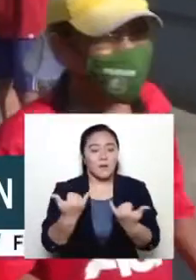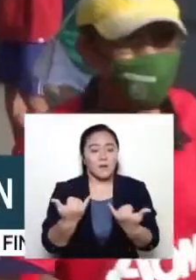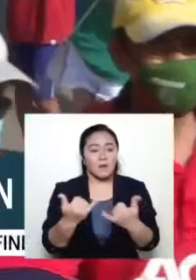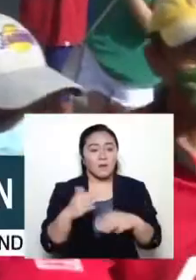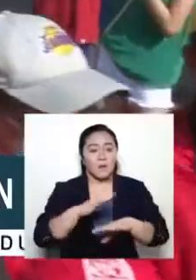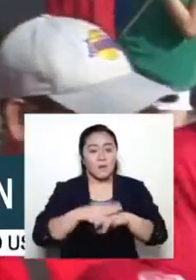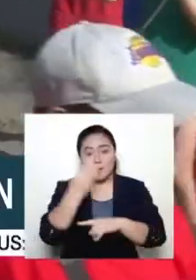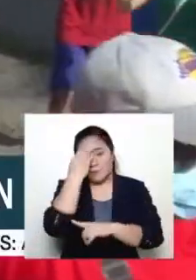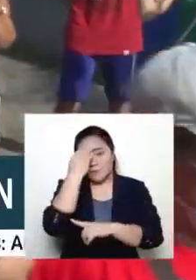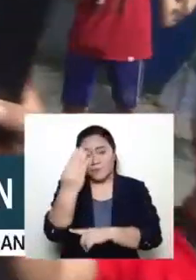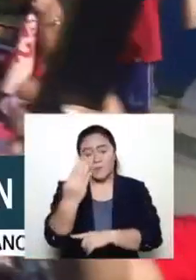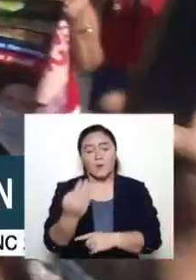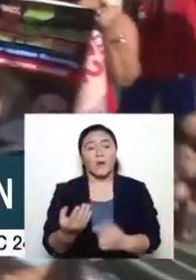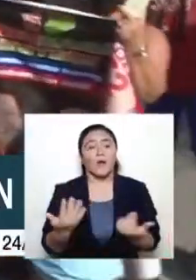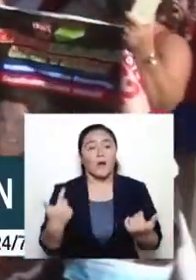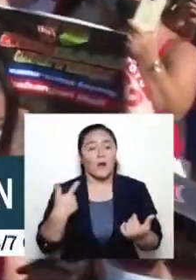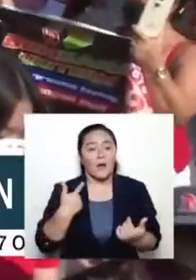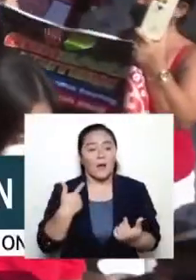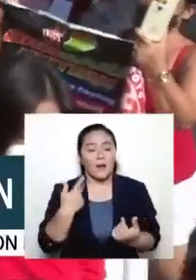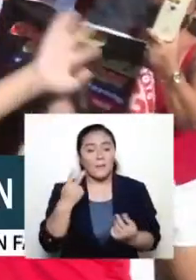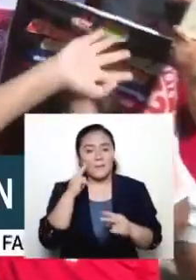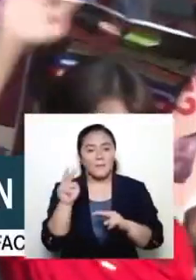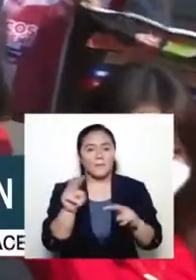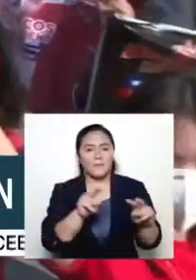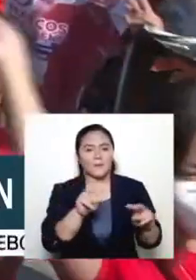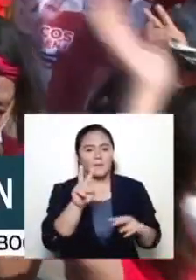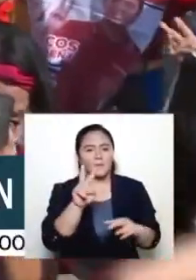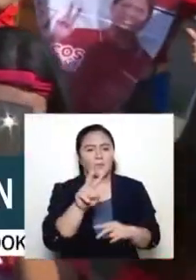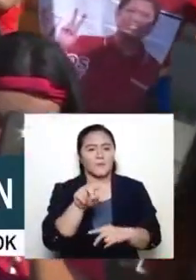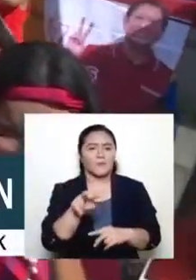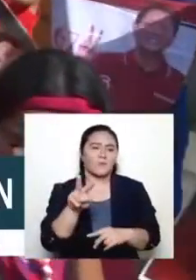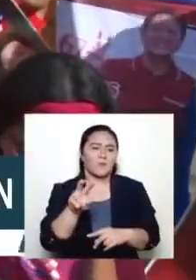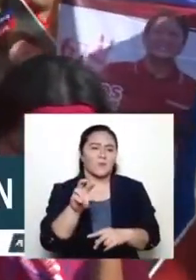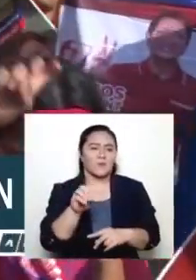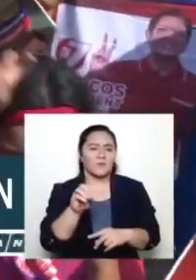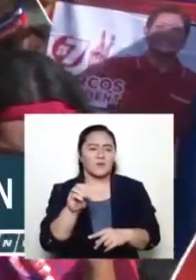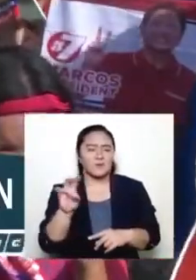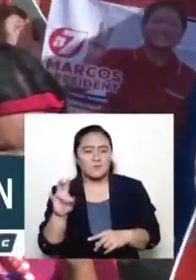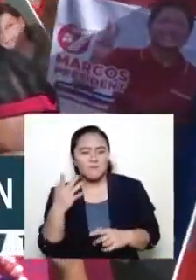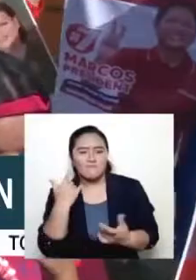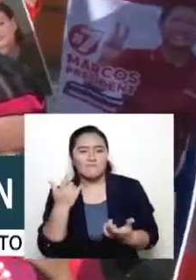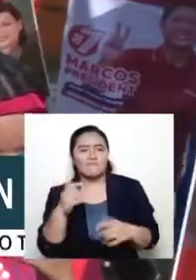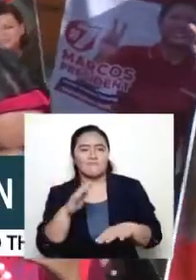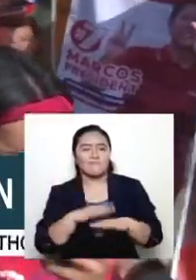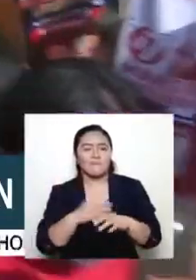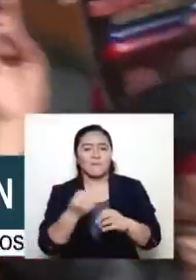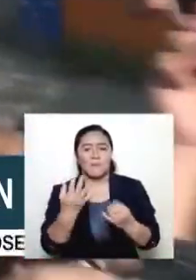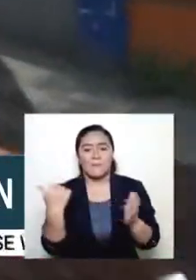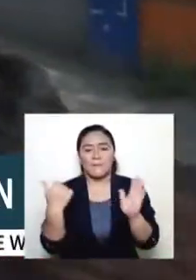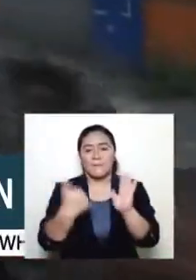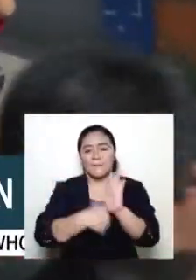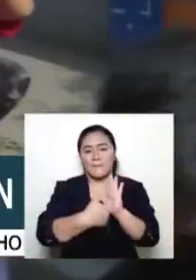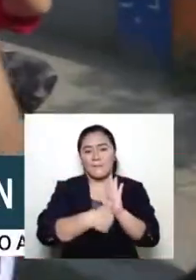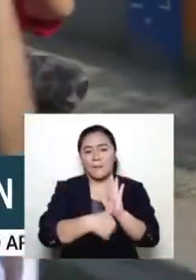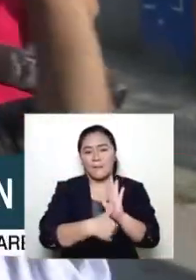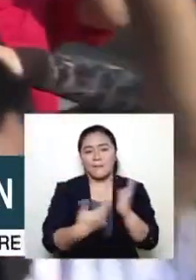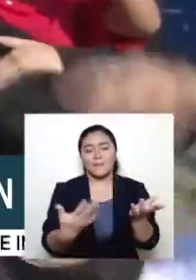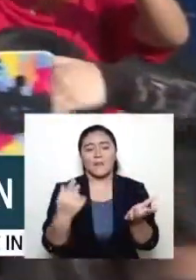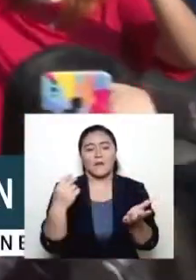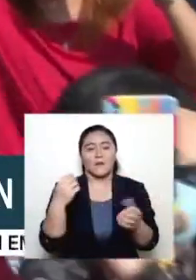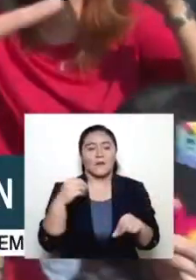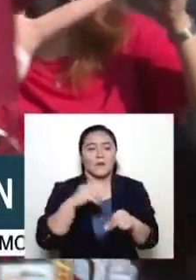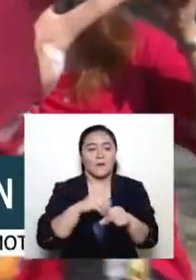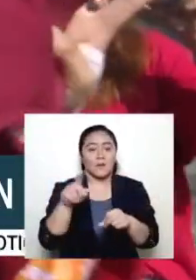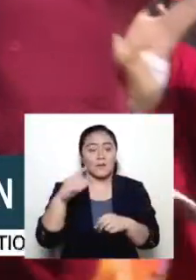to win some 2.007 million voters, registered voters here in the province. They